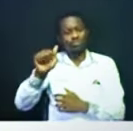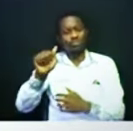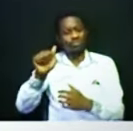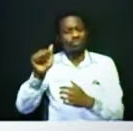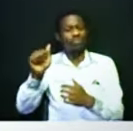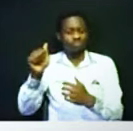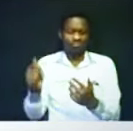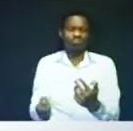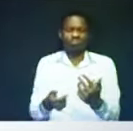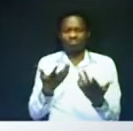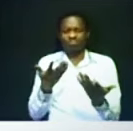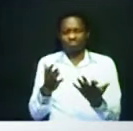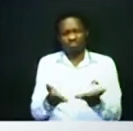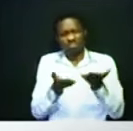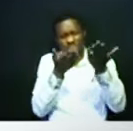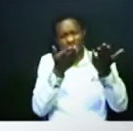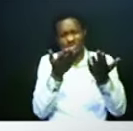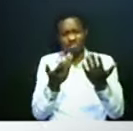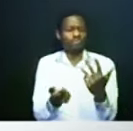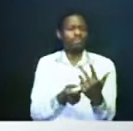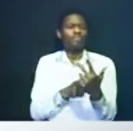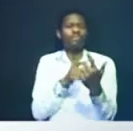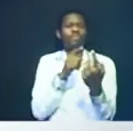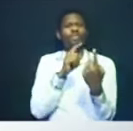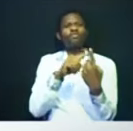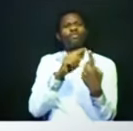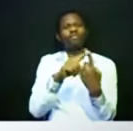the word. See,